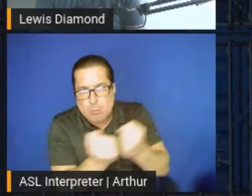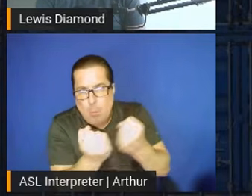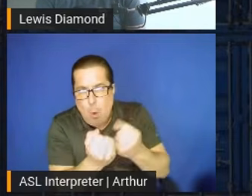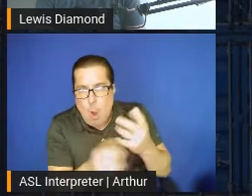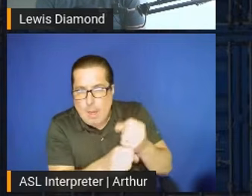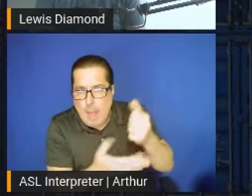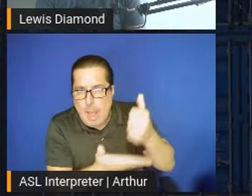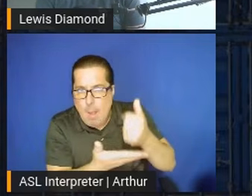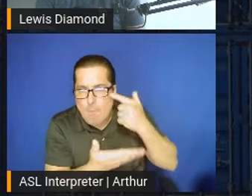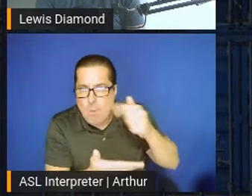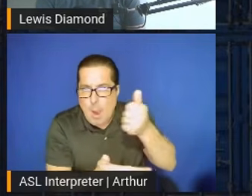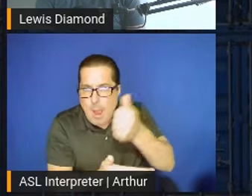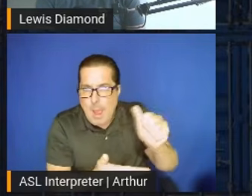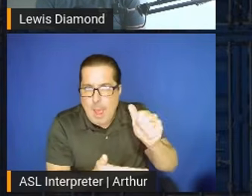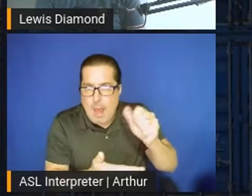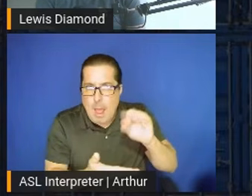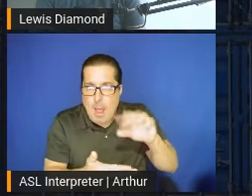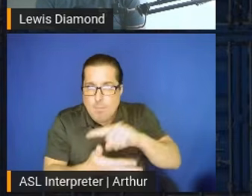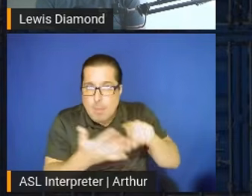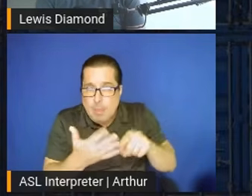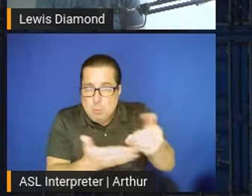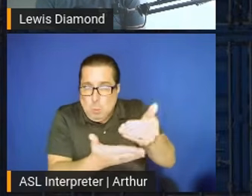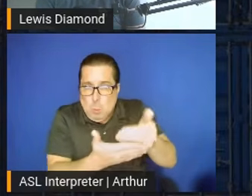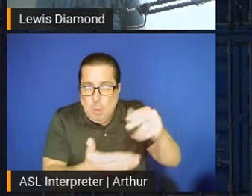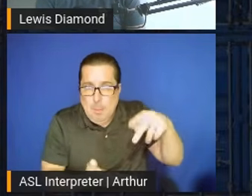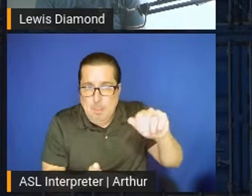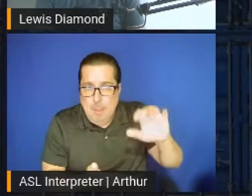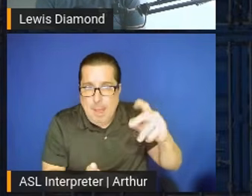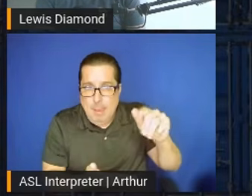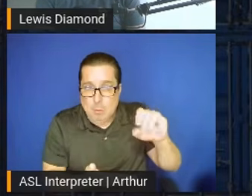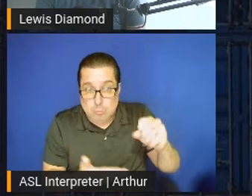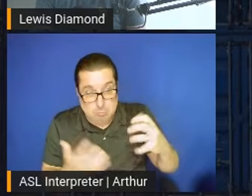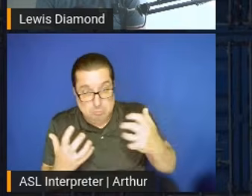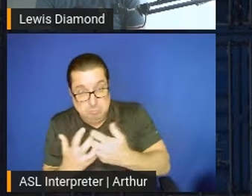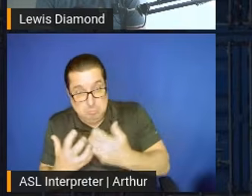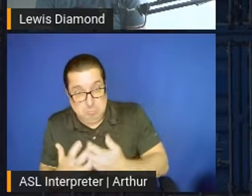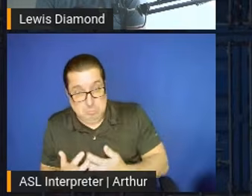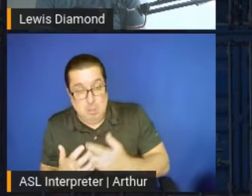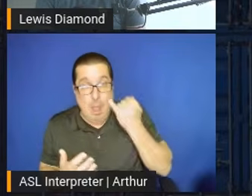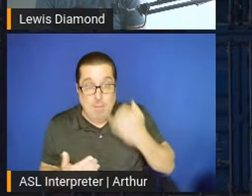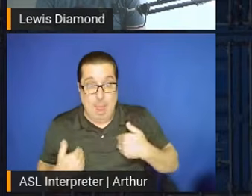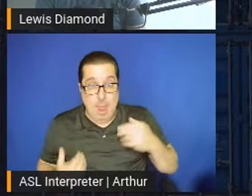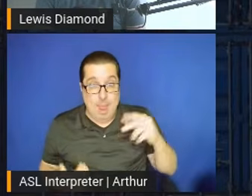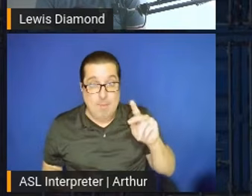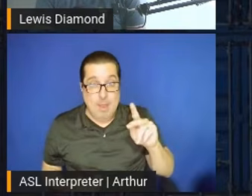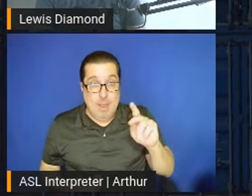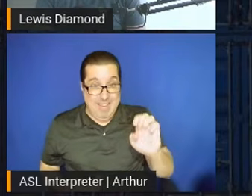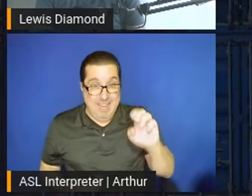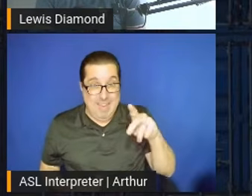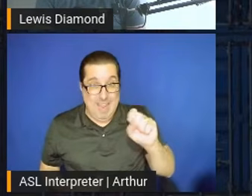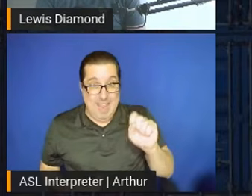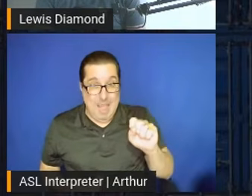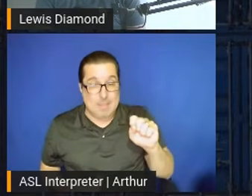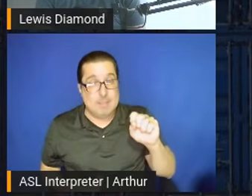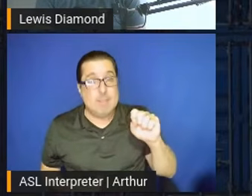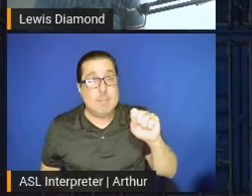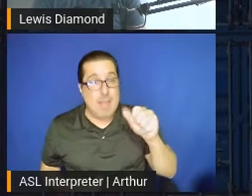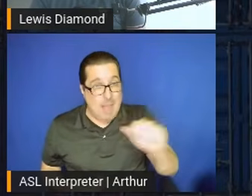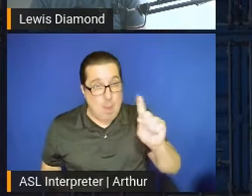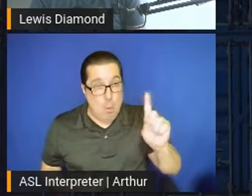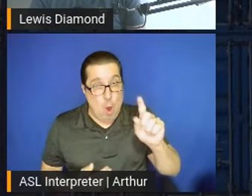help for any of these packages, as long as you have the EKS Anywhere subscription.